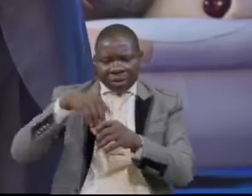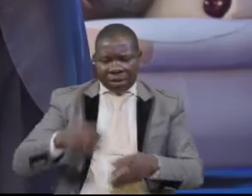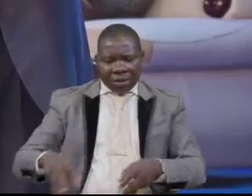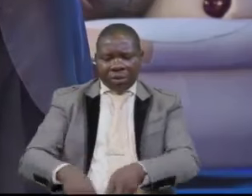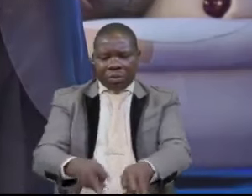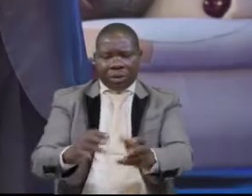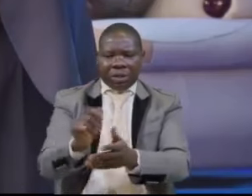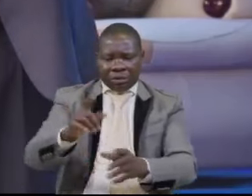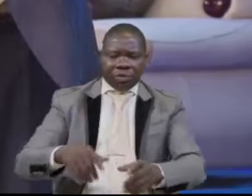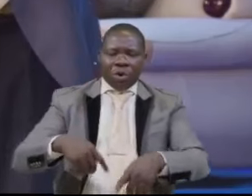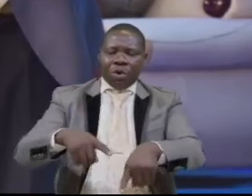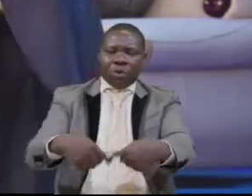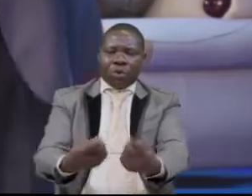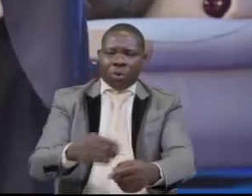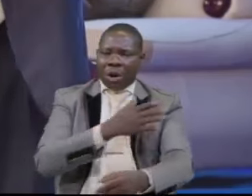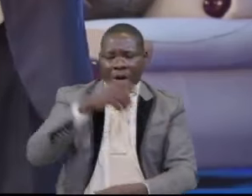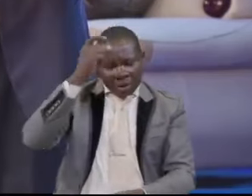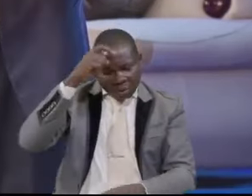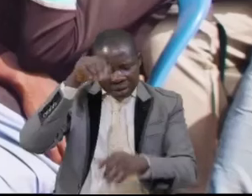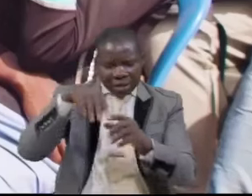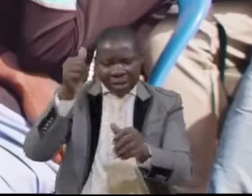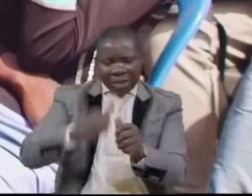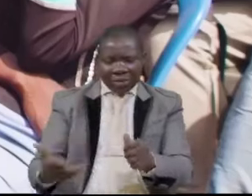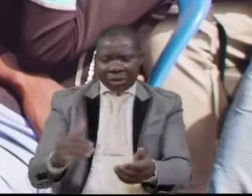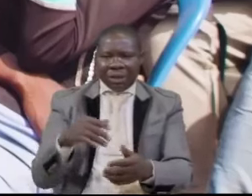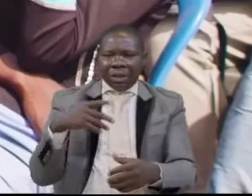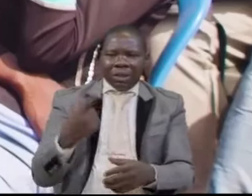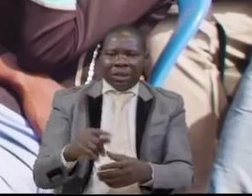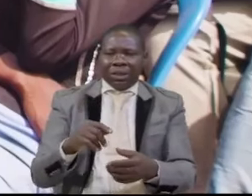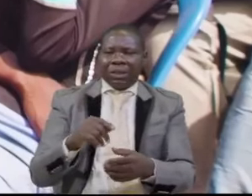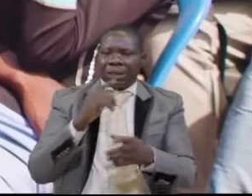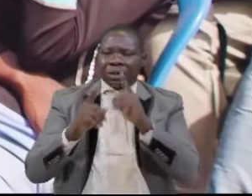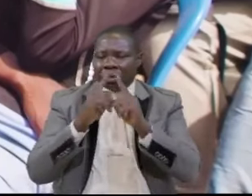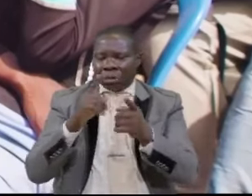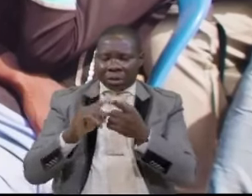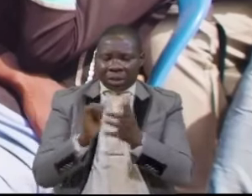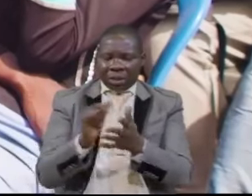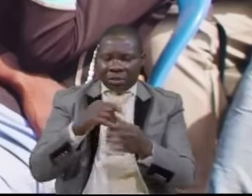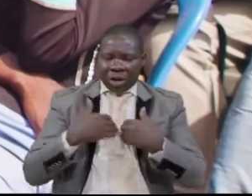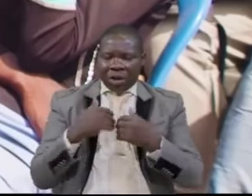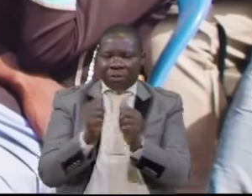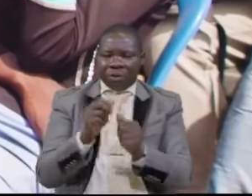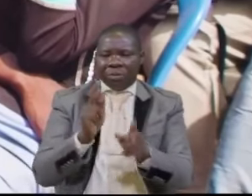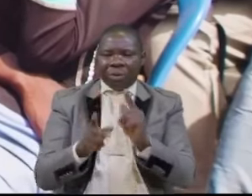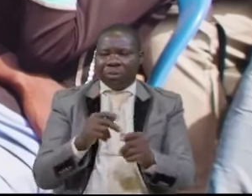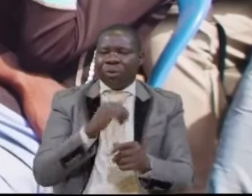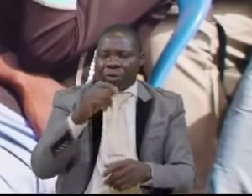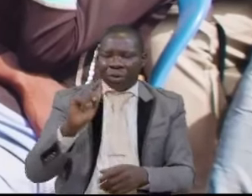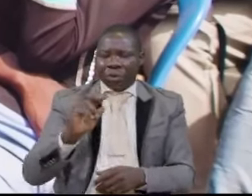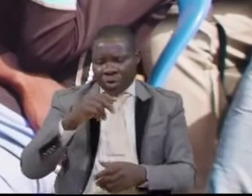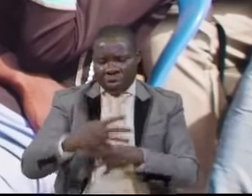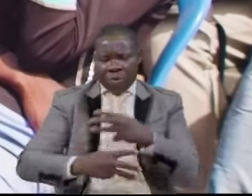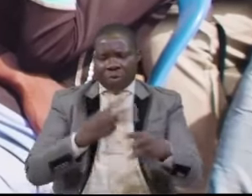in everything, the interaction you have with people. Not worldly wisdom, heavenly wisdom. They that